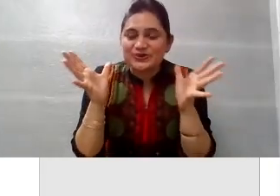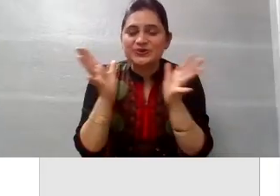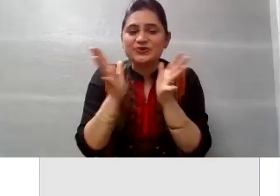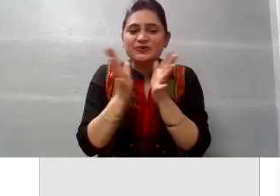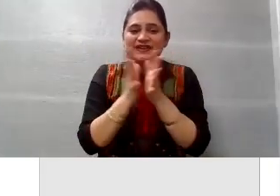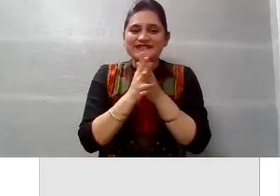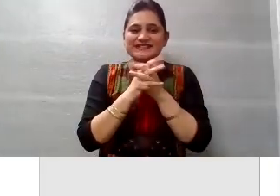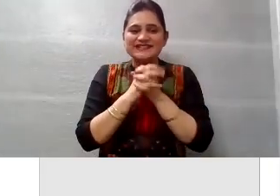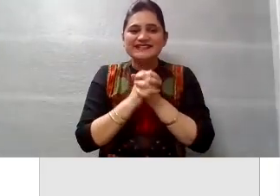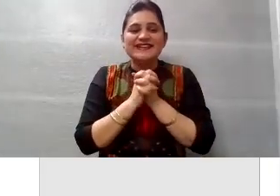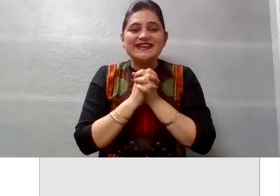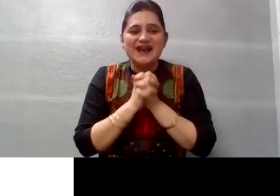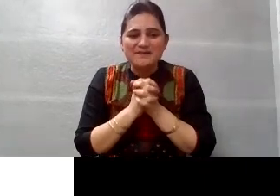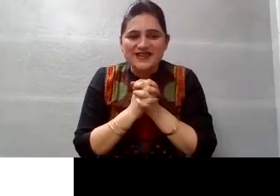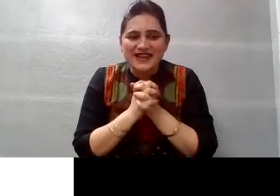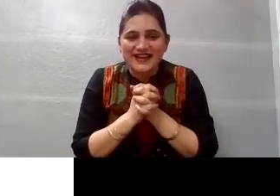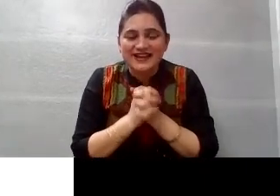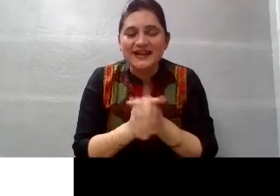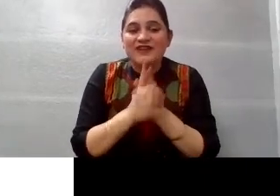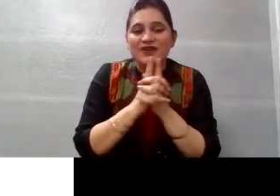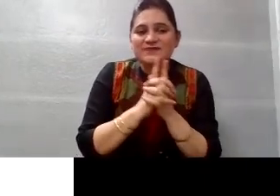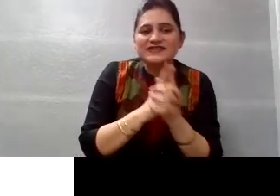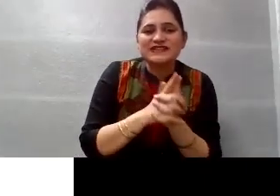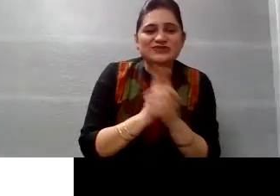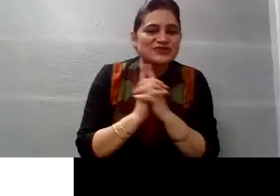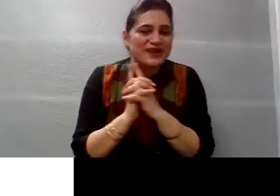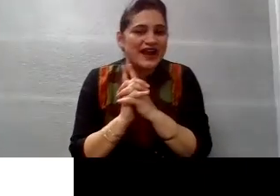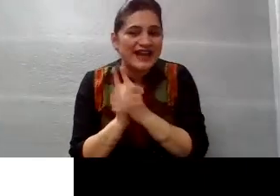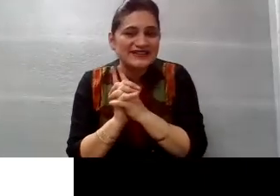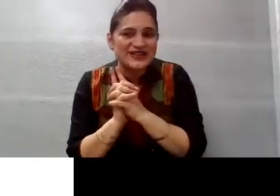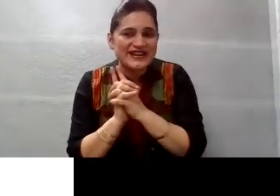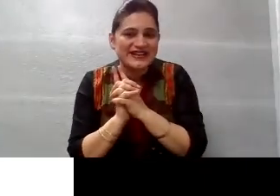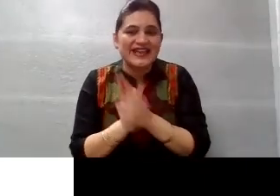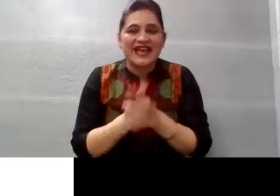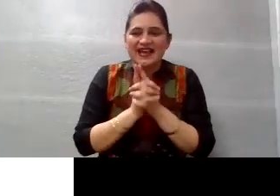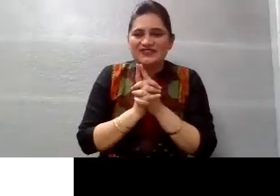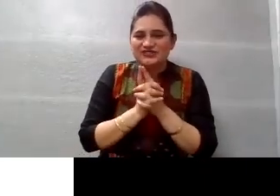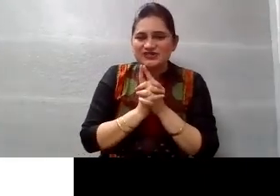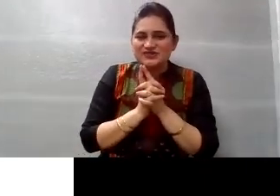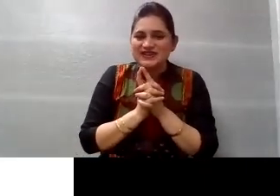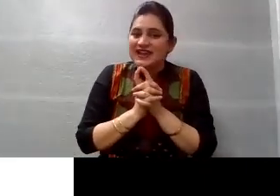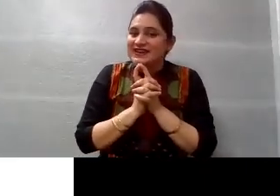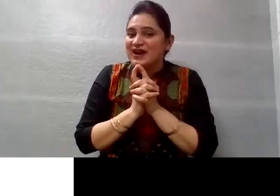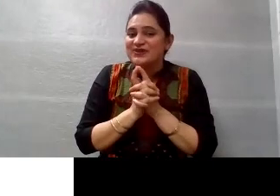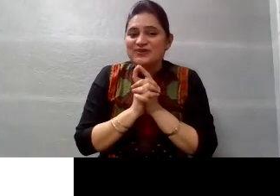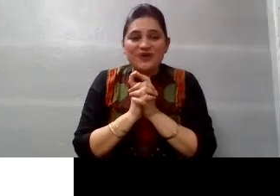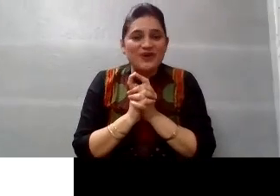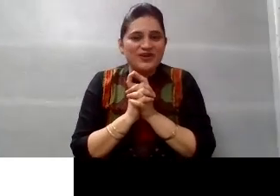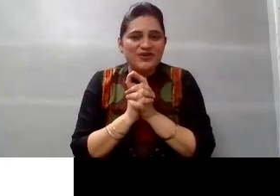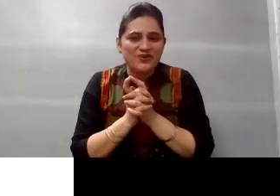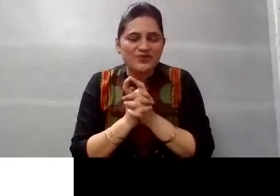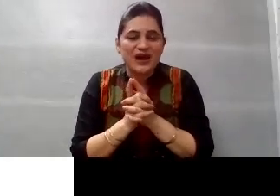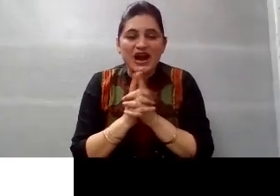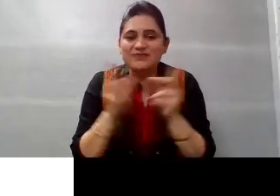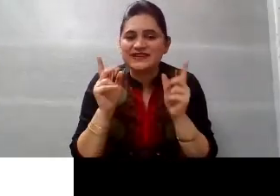We can see the number line from 0 to 100. And children, now you